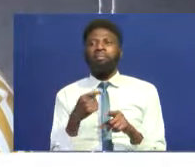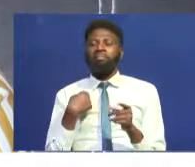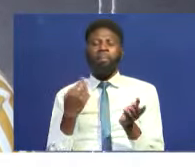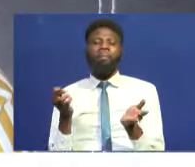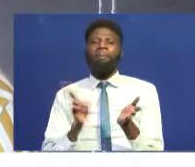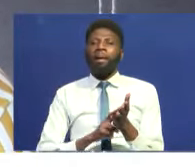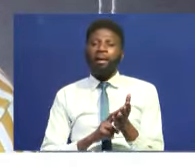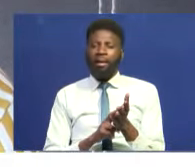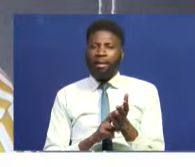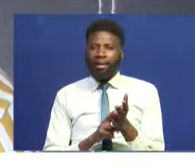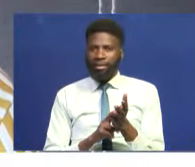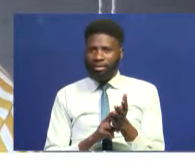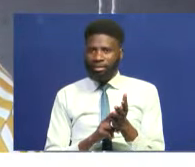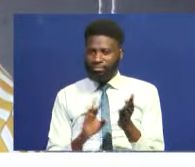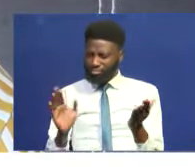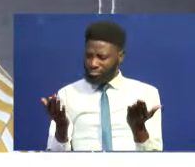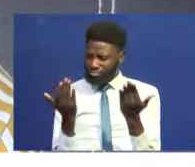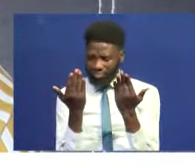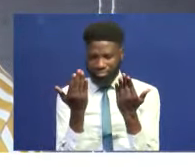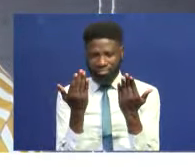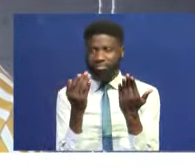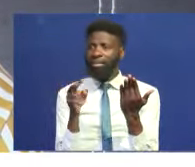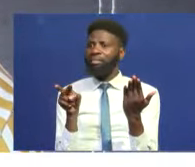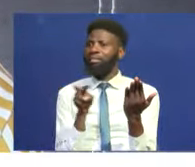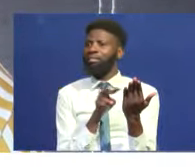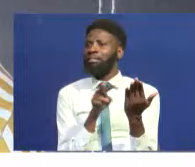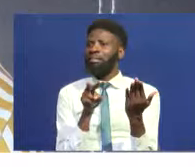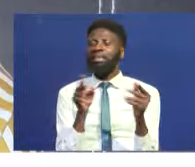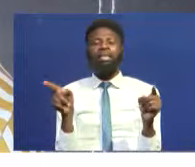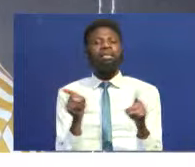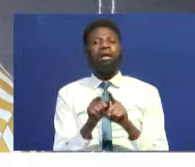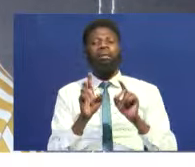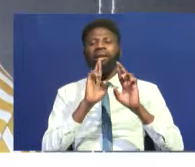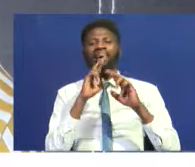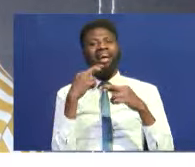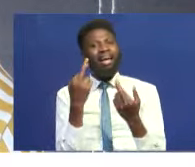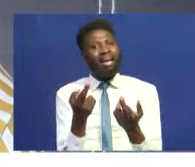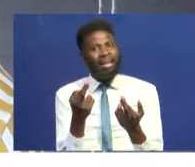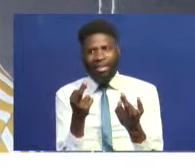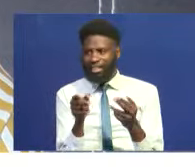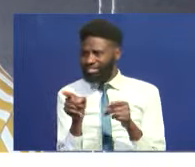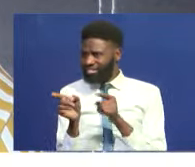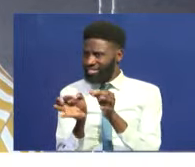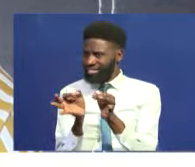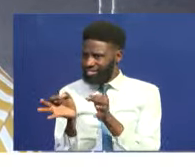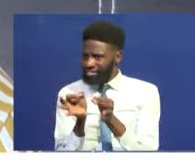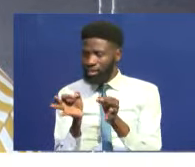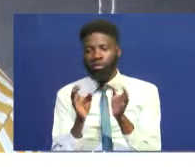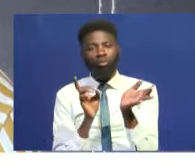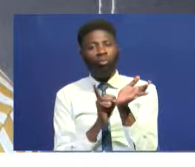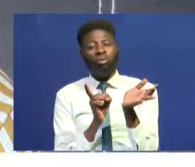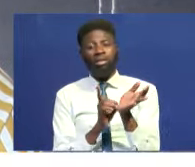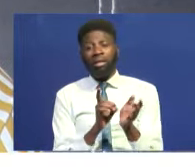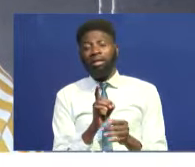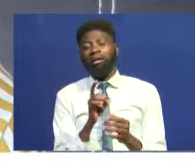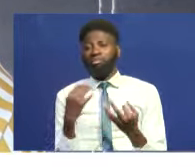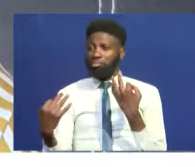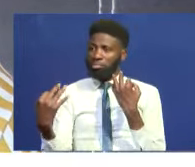his test and they were the same results. And the interpretation for the doctor was that they are